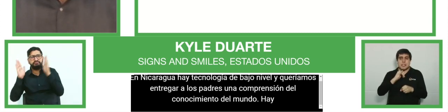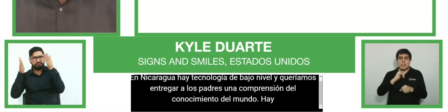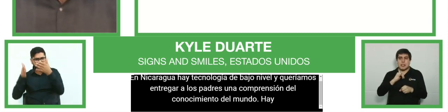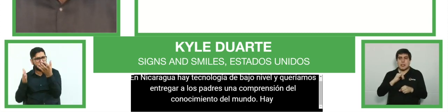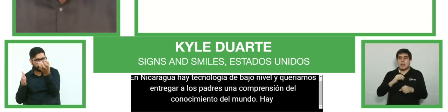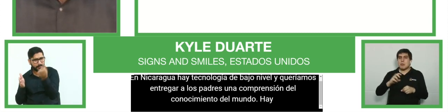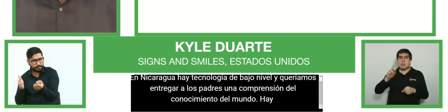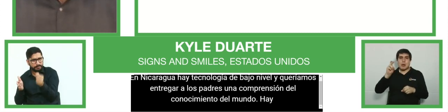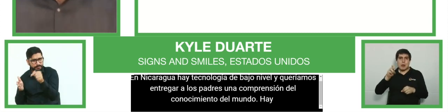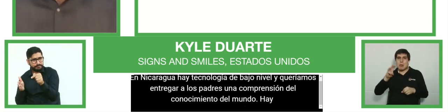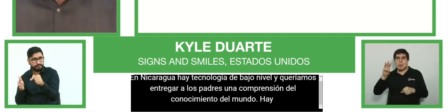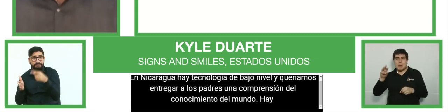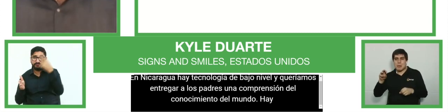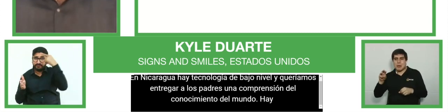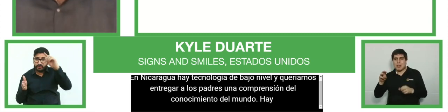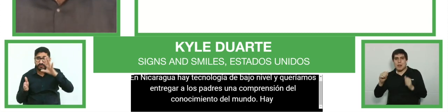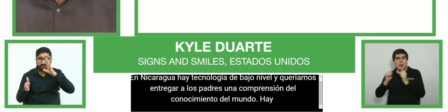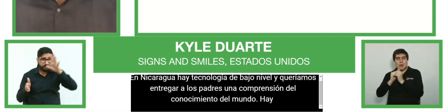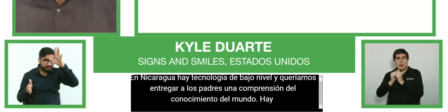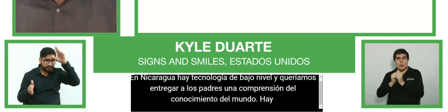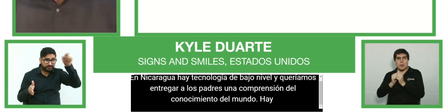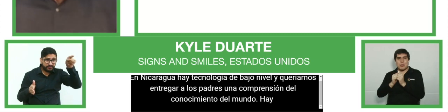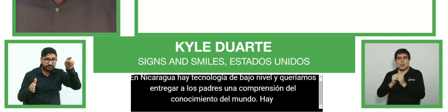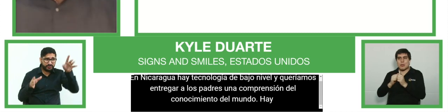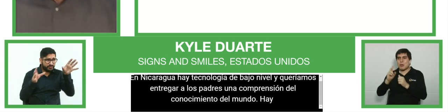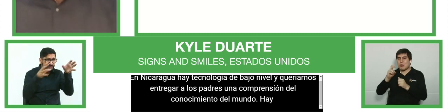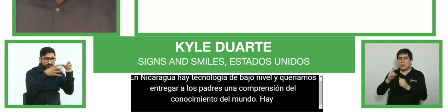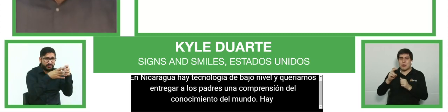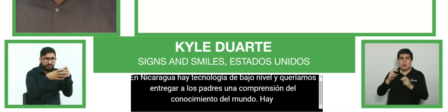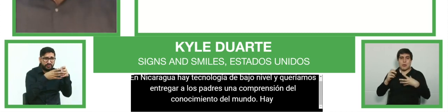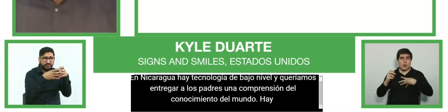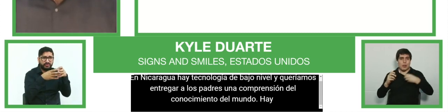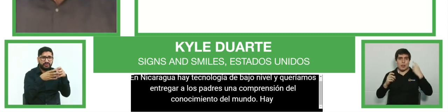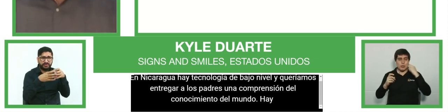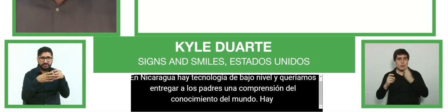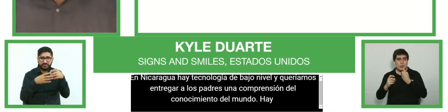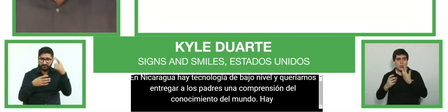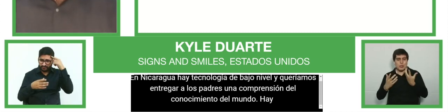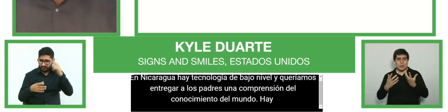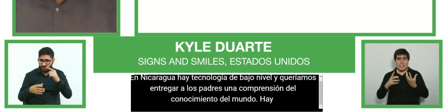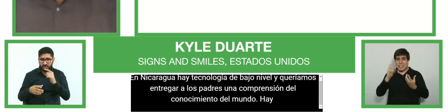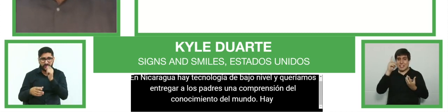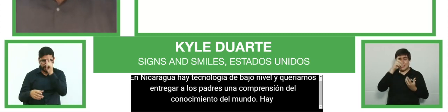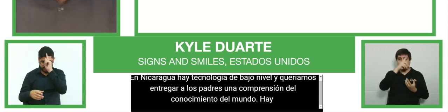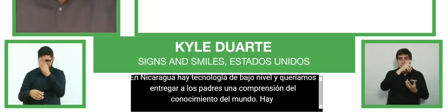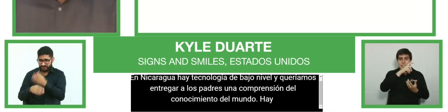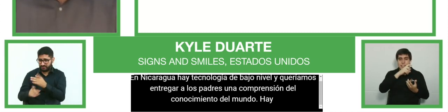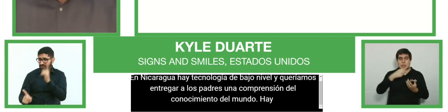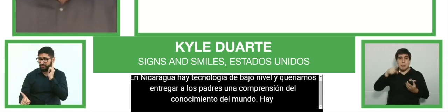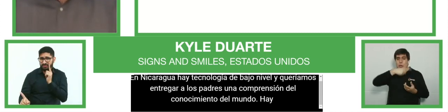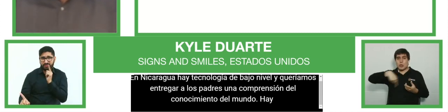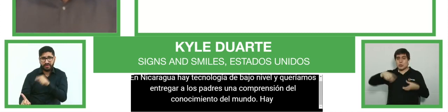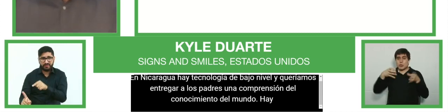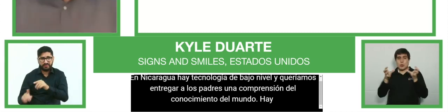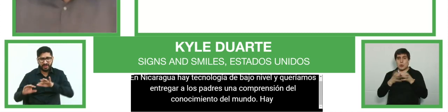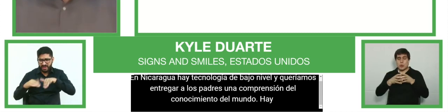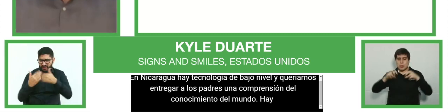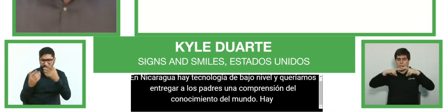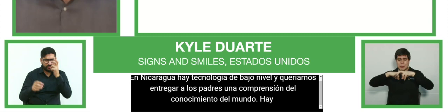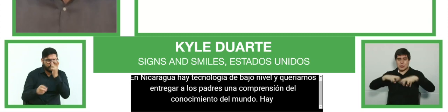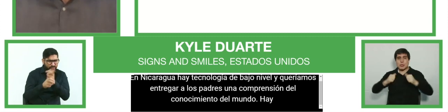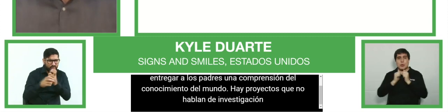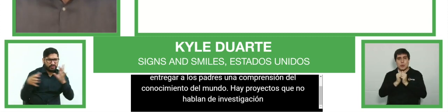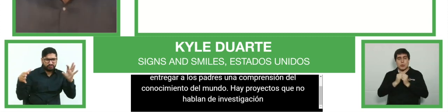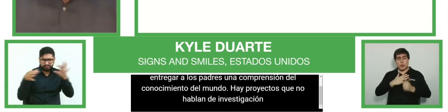very interested in research, there's a lot of academics, we have incorporated a bit of research into our project. And finally,